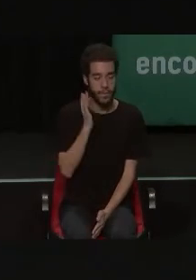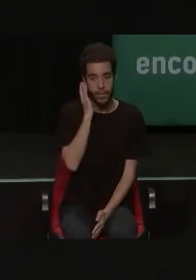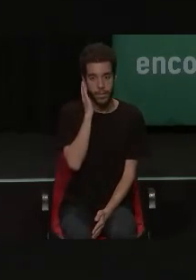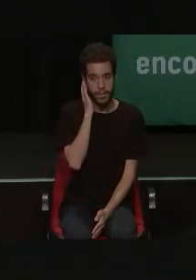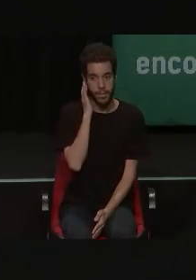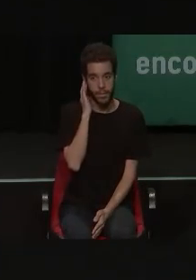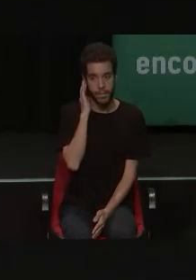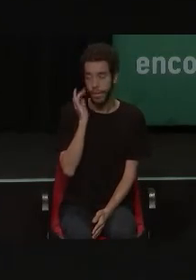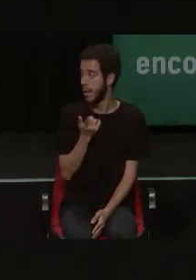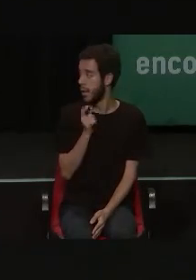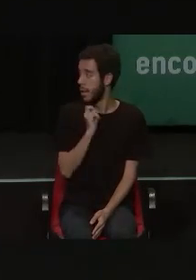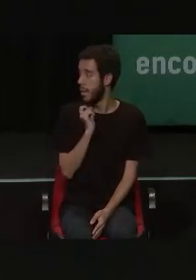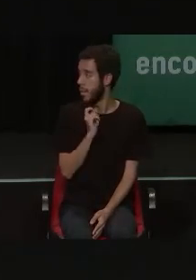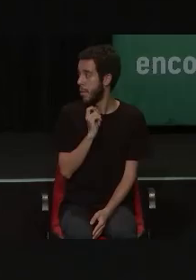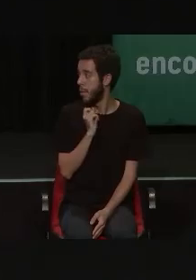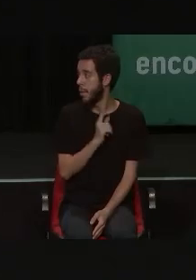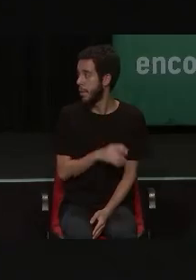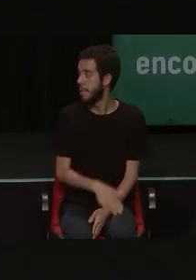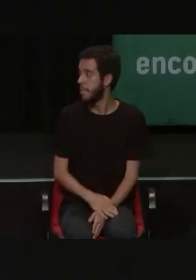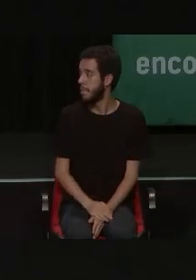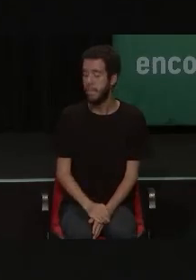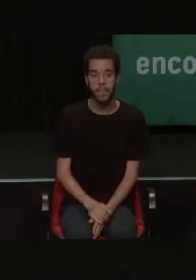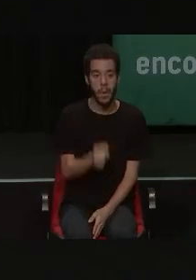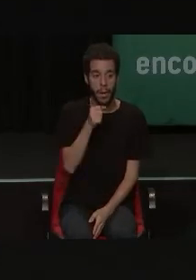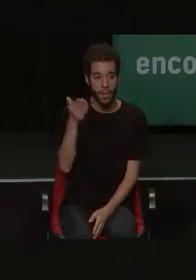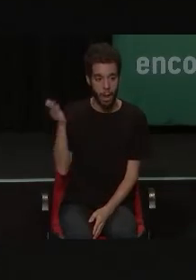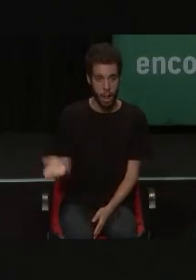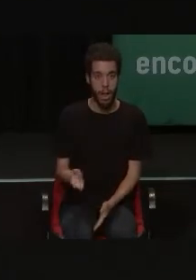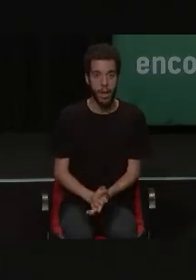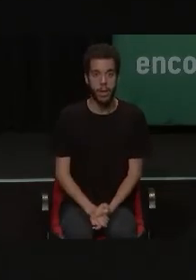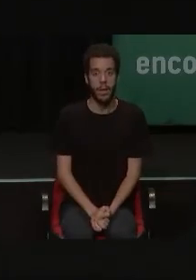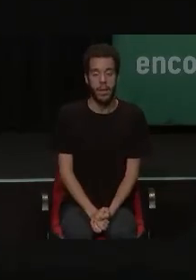Sim, podemos. E é interessante. E tem aqui, se faz favor, o microfone.